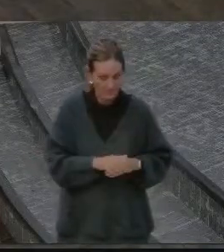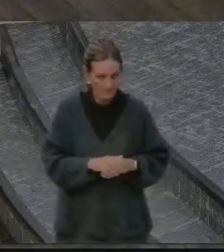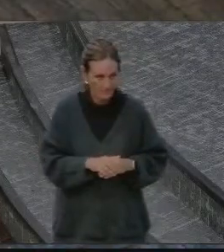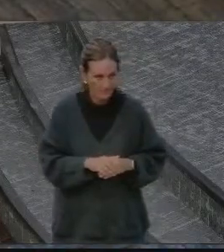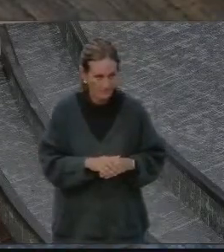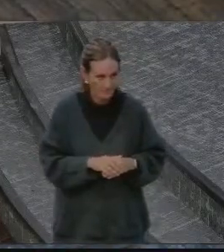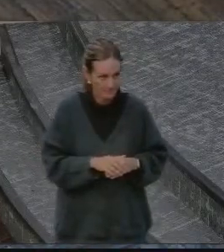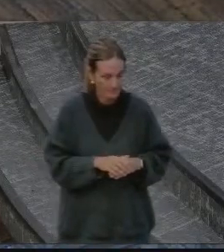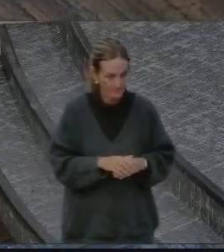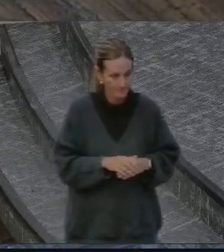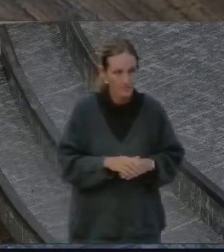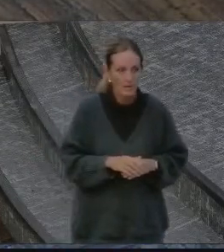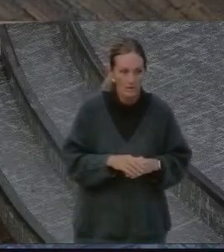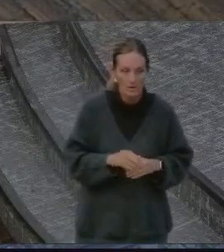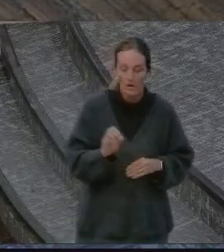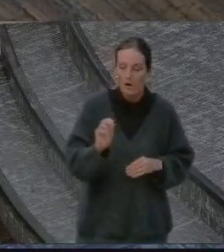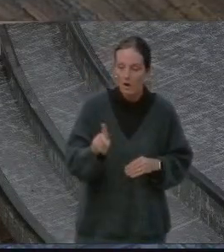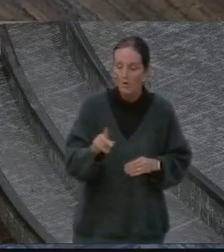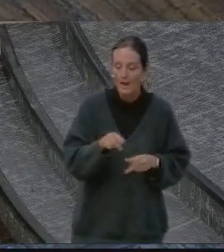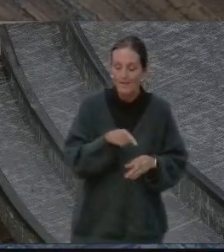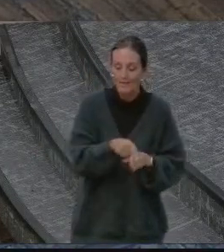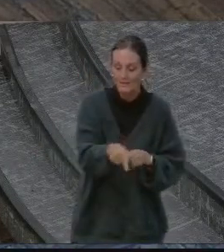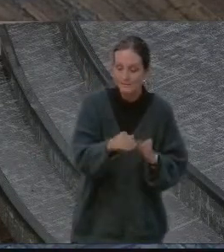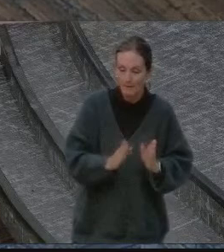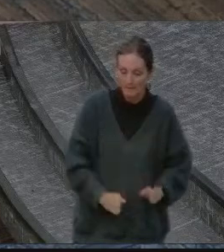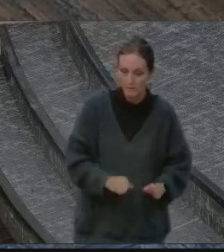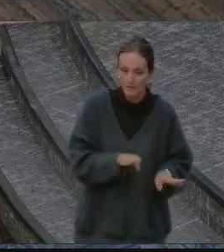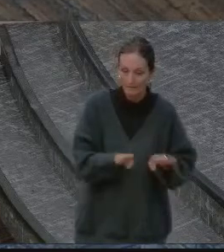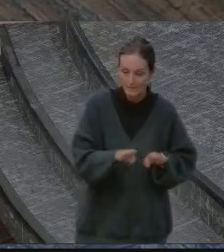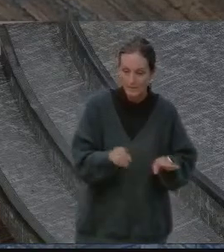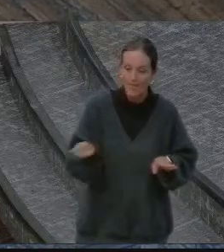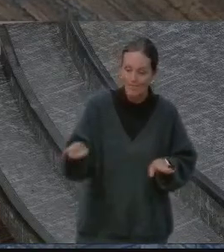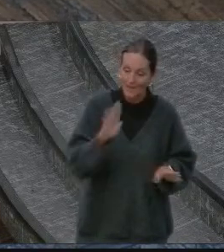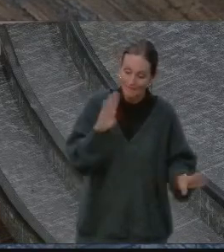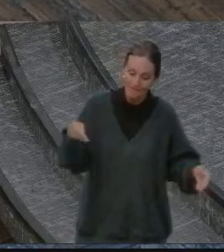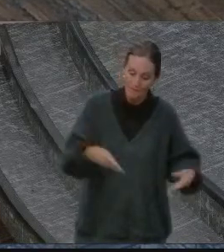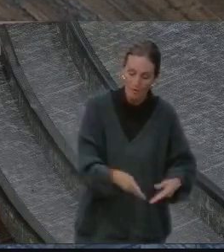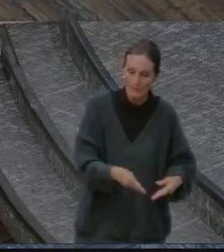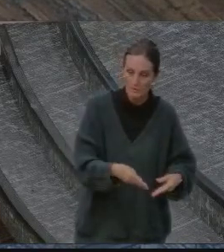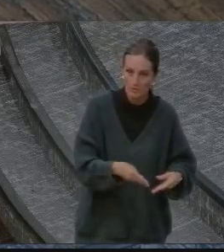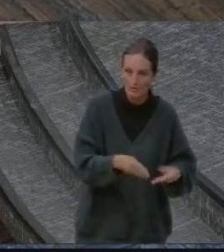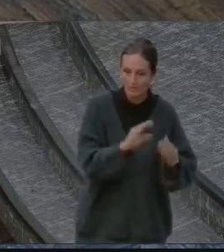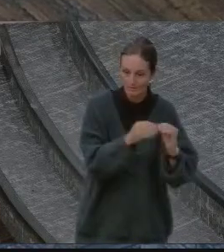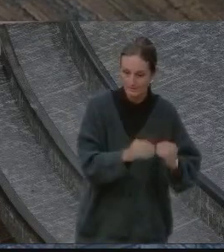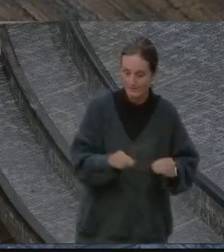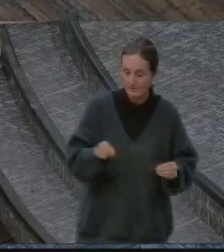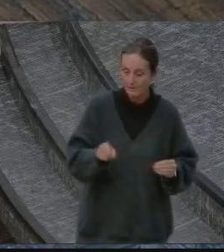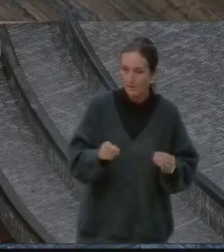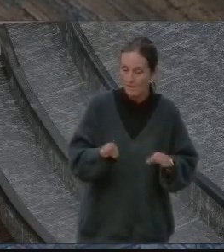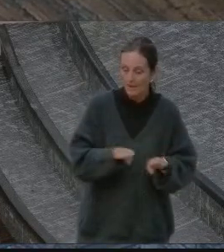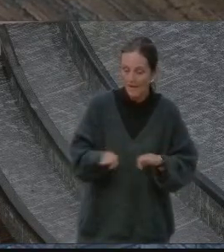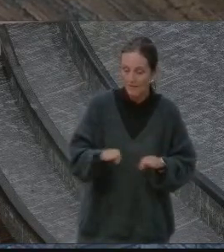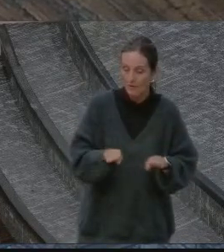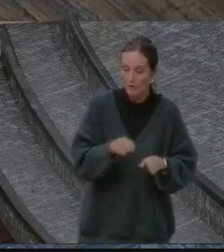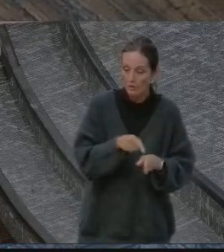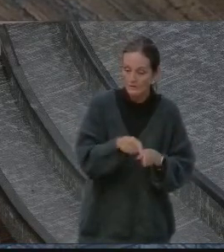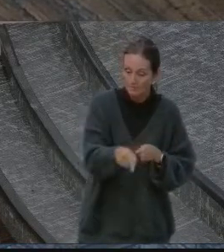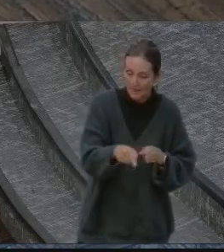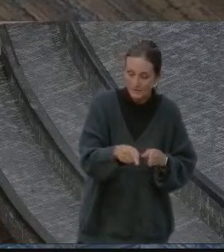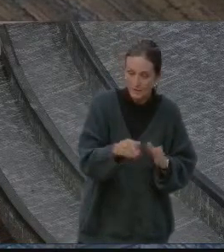behavior specialists are the ones who focus heavily on that dispro data. According to the behavior specialists, they do review that with the